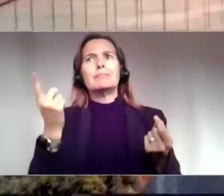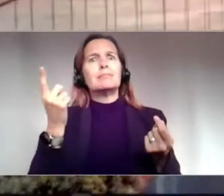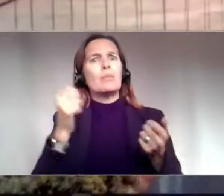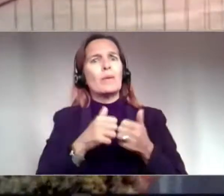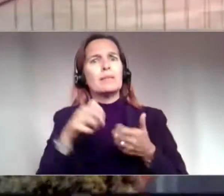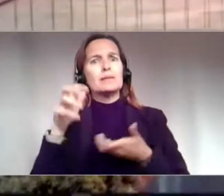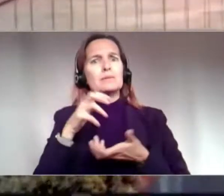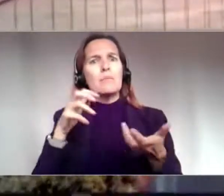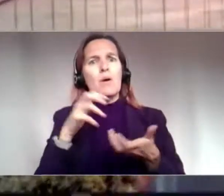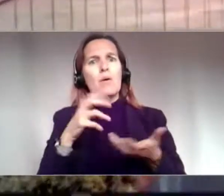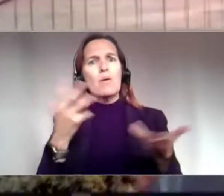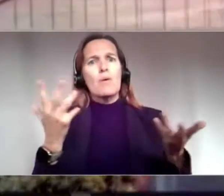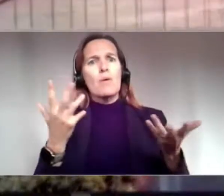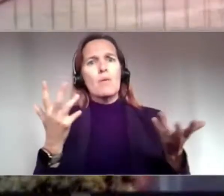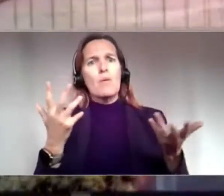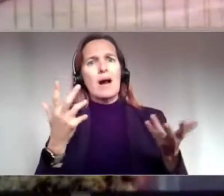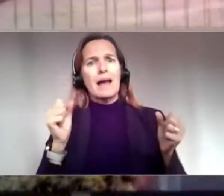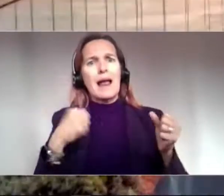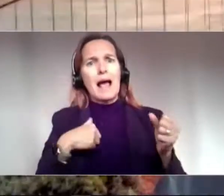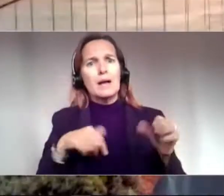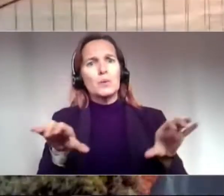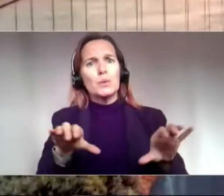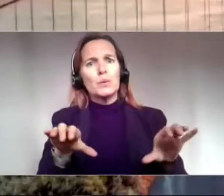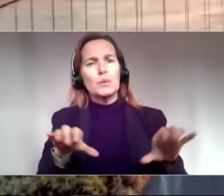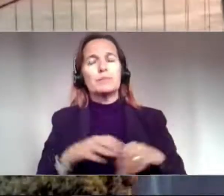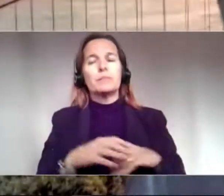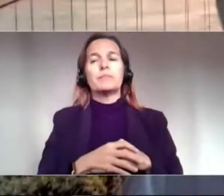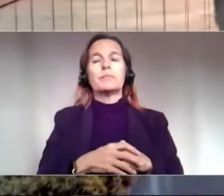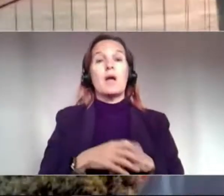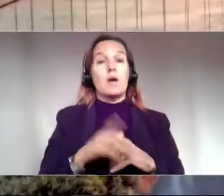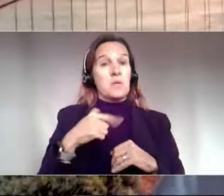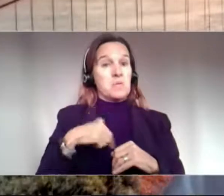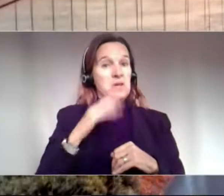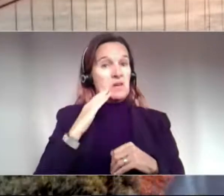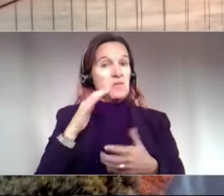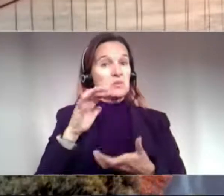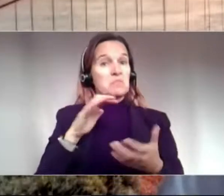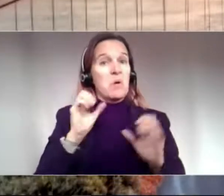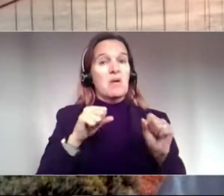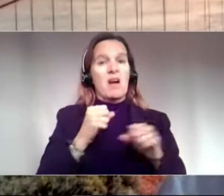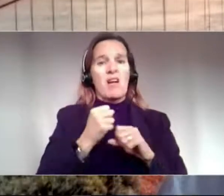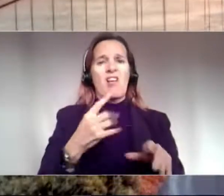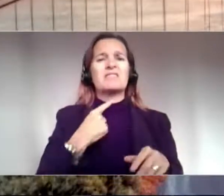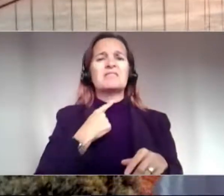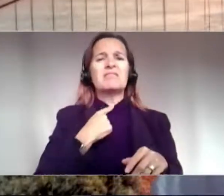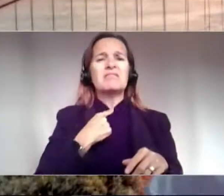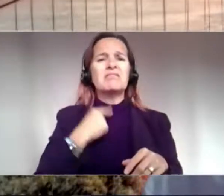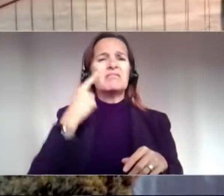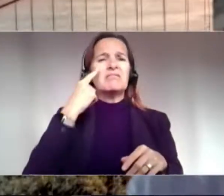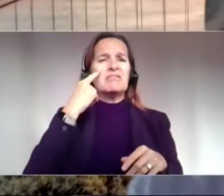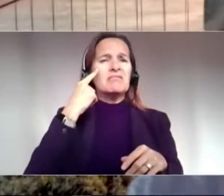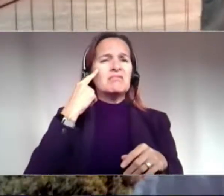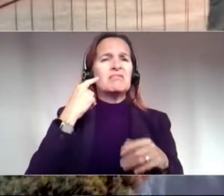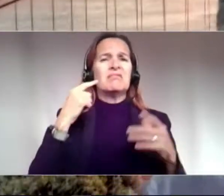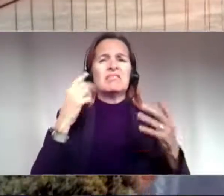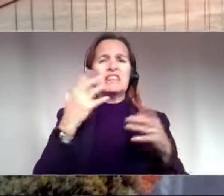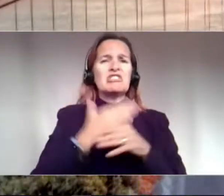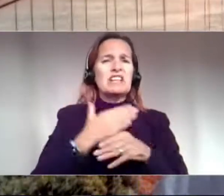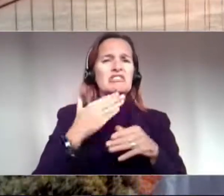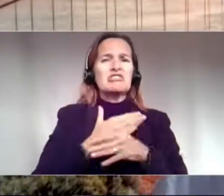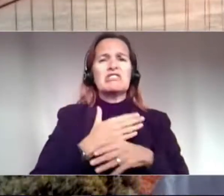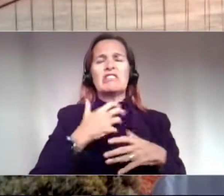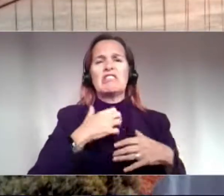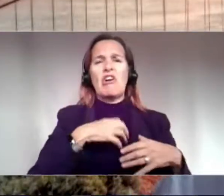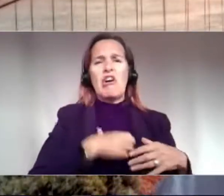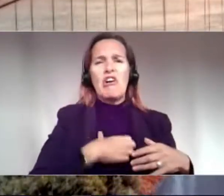Smoke impacts in heavy concentrations, we know, can cause eye and throat irritation, coughing, difficulty breathing. Even